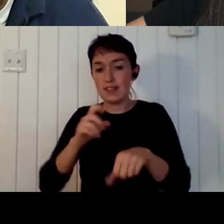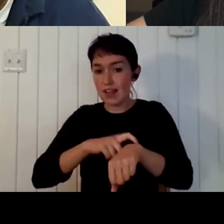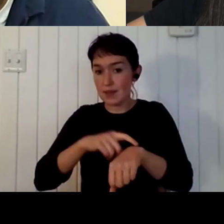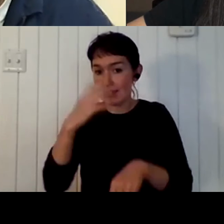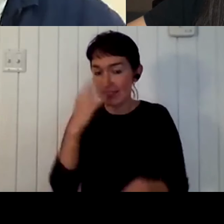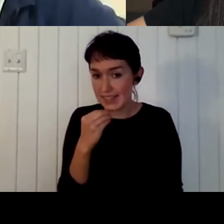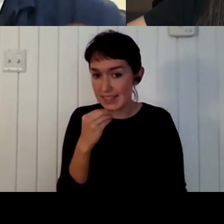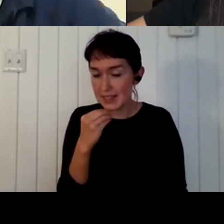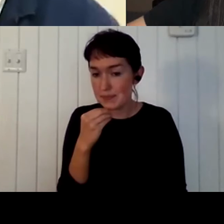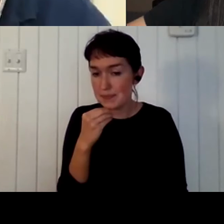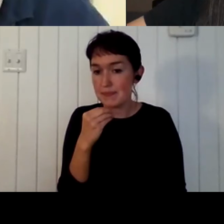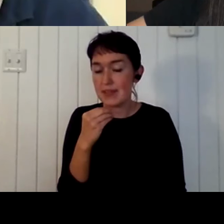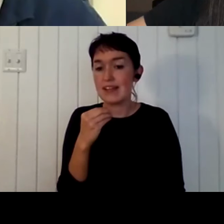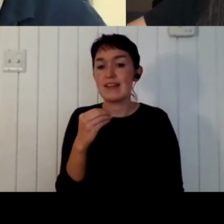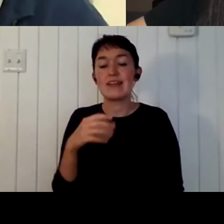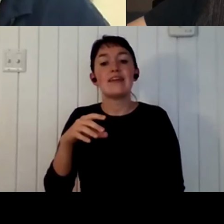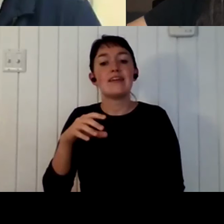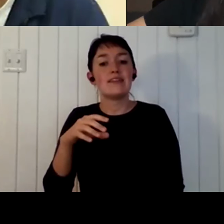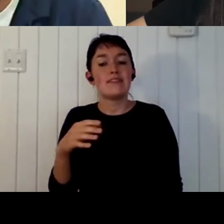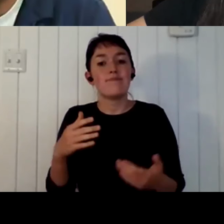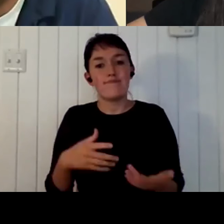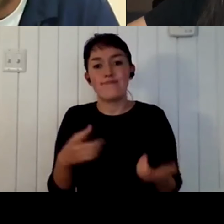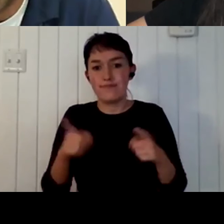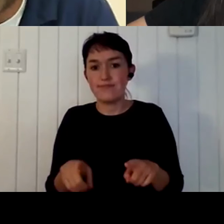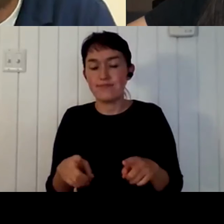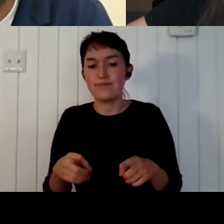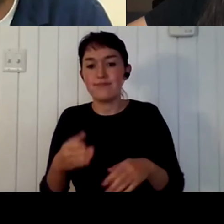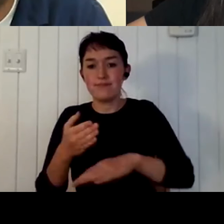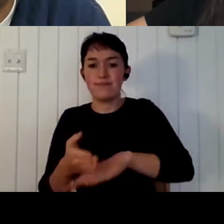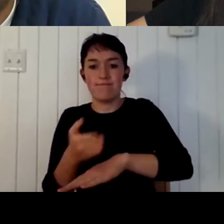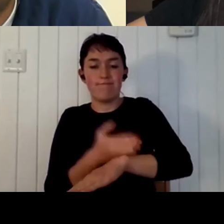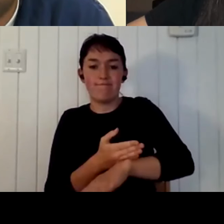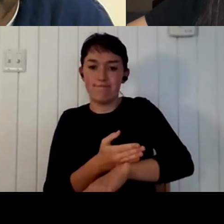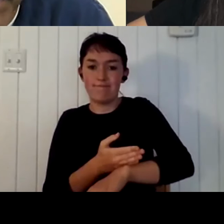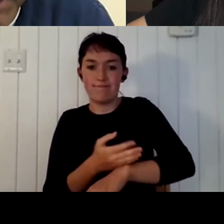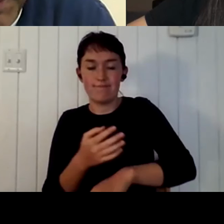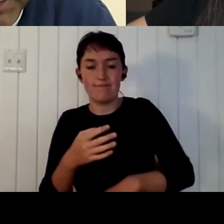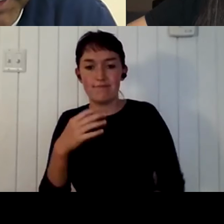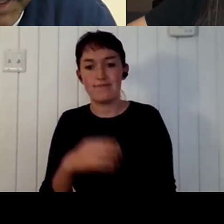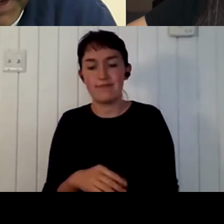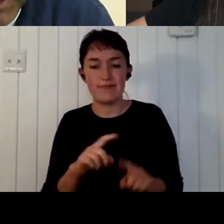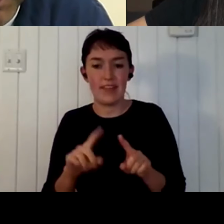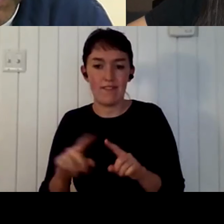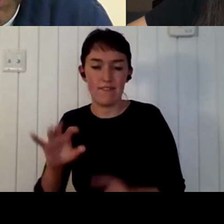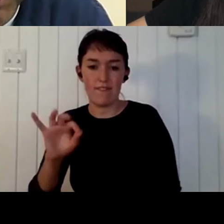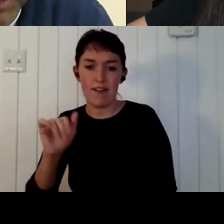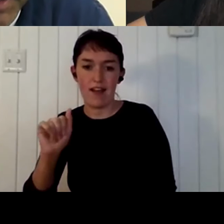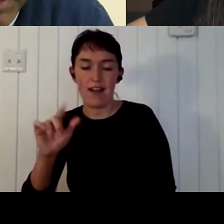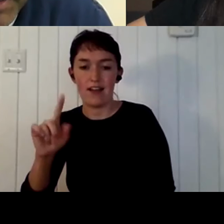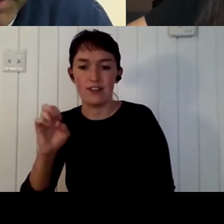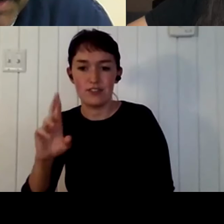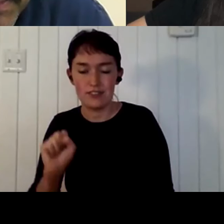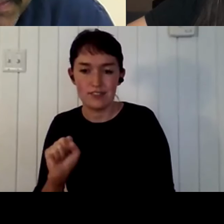you are having, then you incidentally increase all these important markers. So sleep hygiene, sleep hygiene, sleep